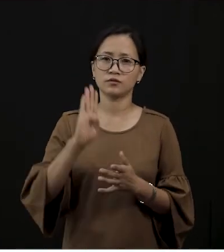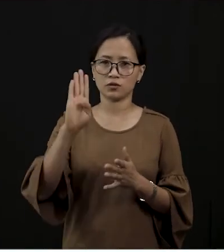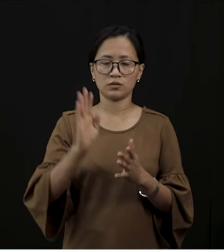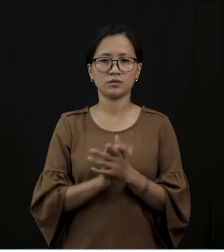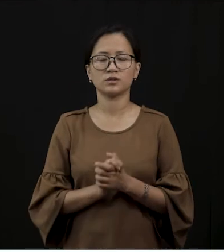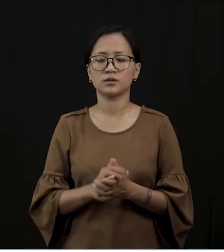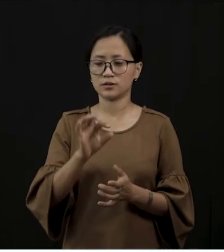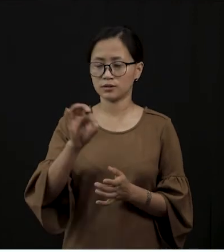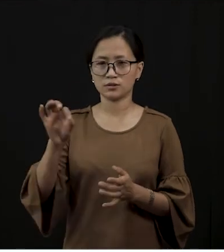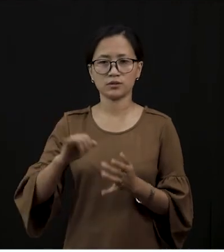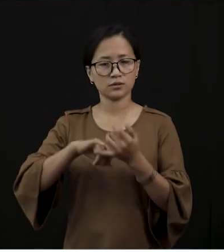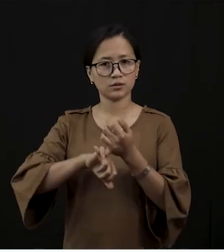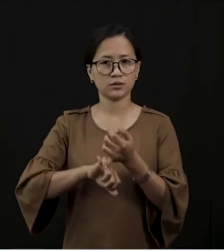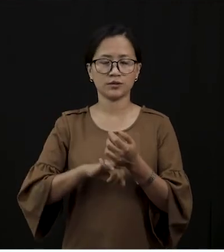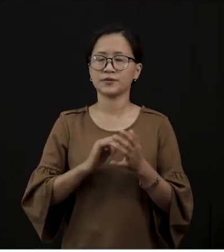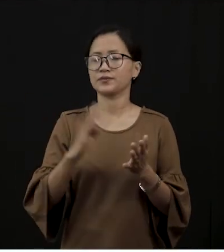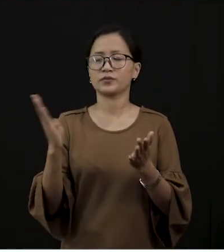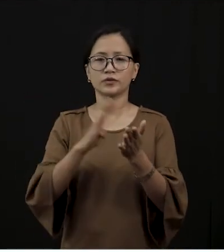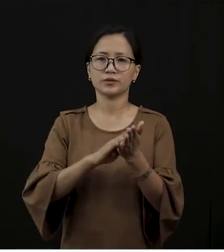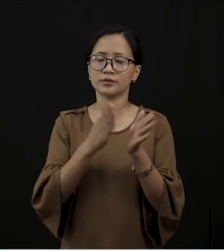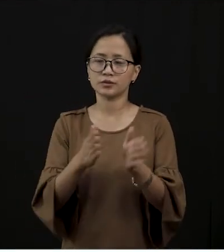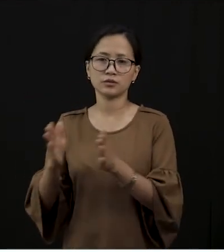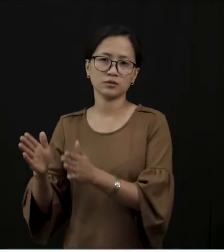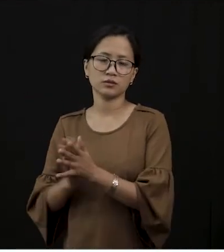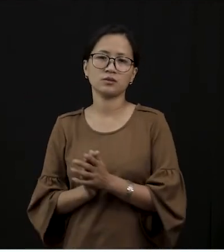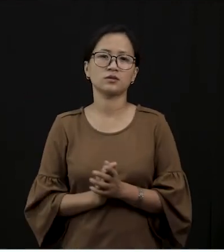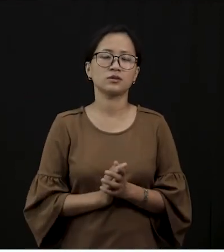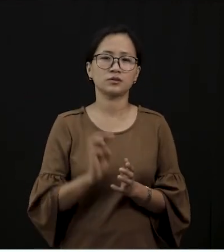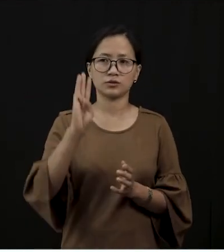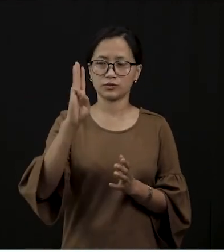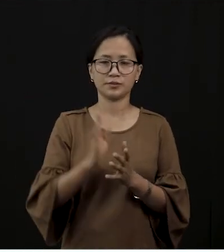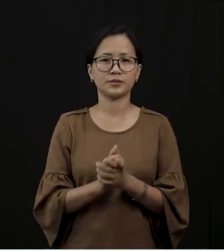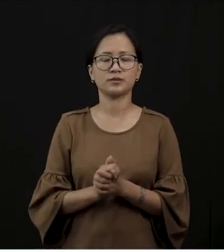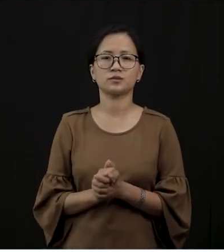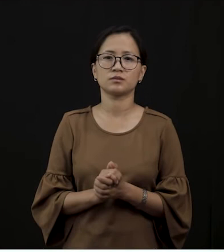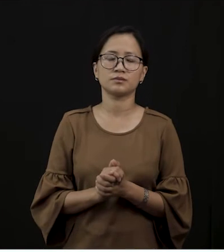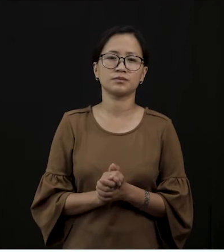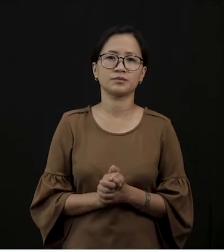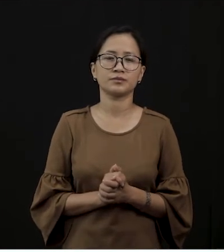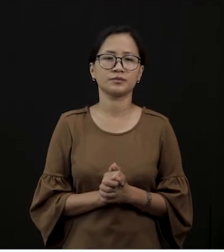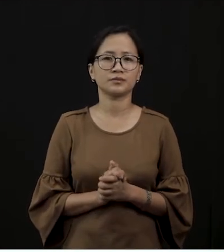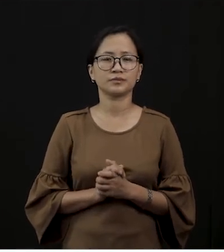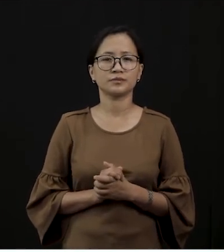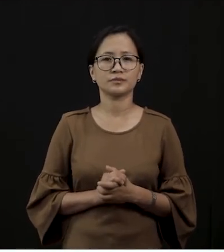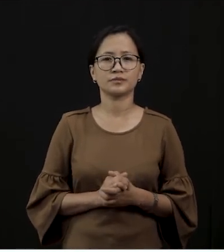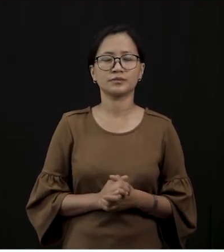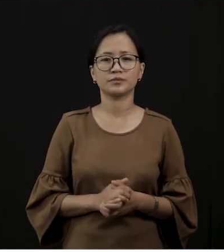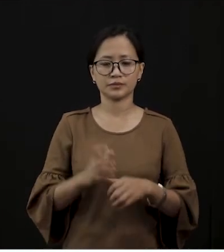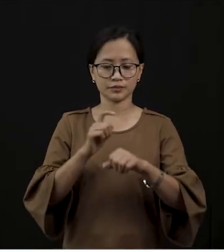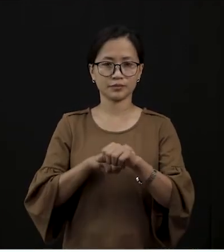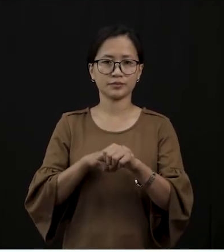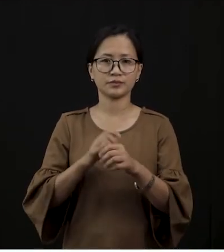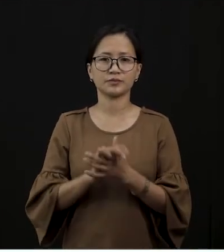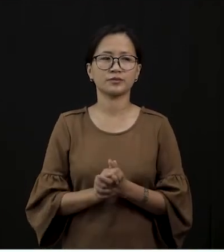4. Each season lasts for about how many months? 3 months. Okay. Then, the